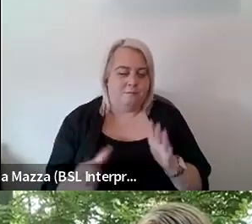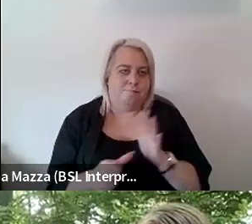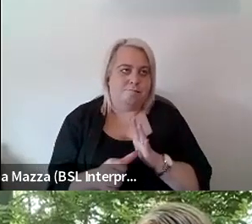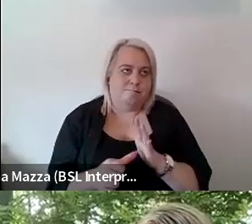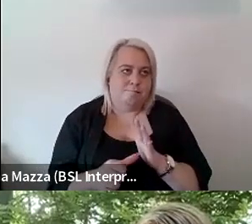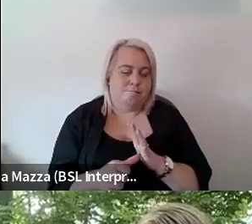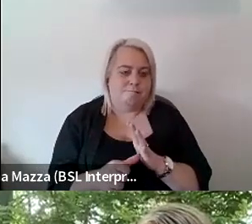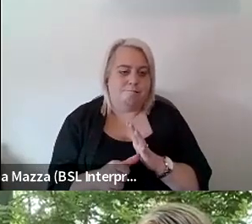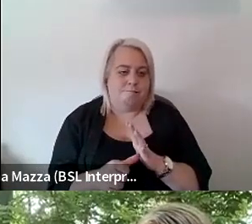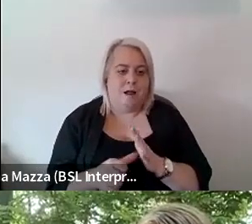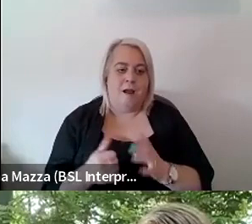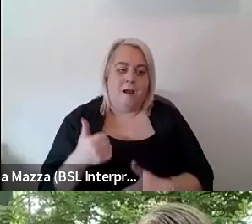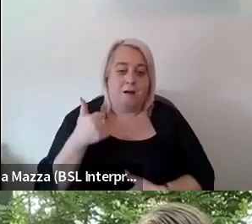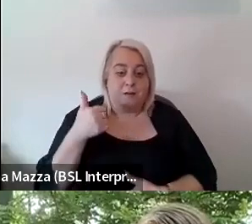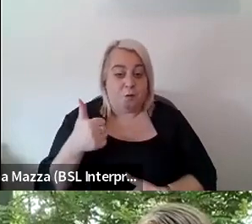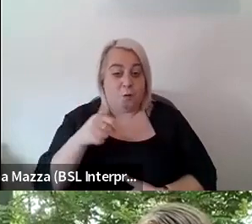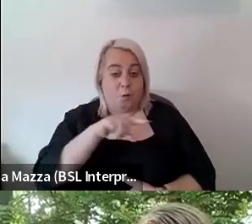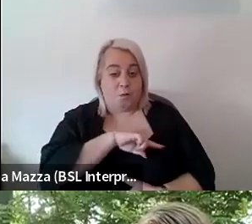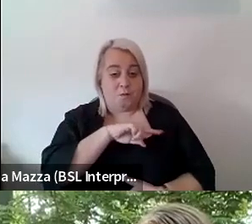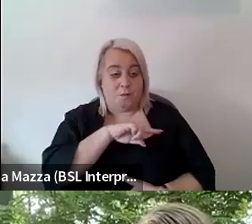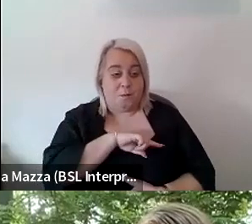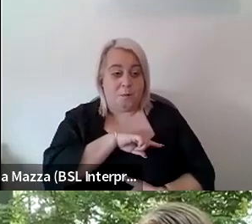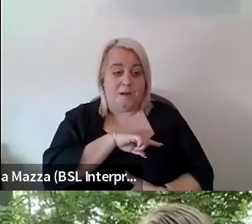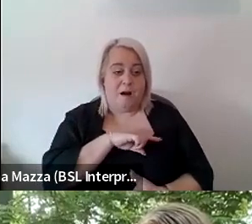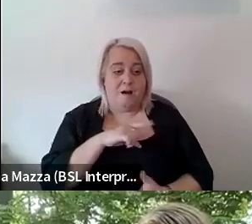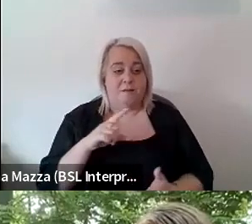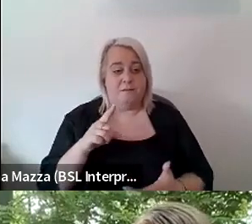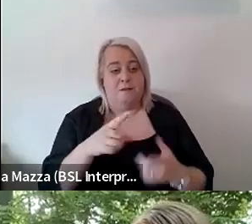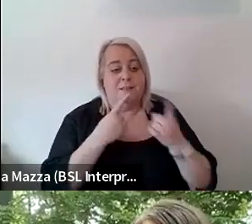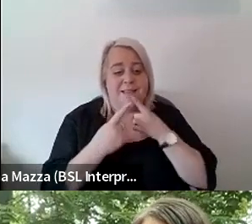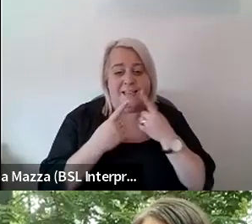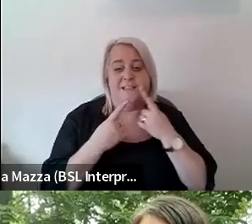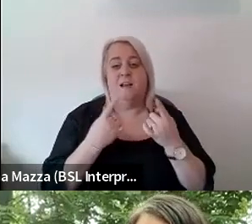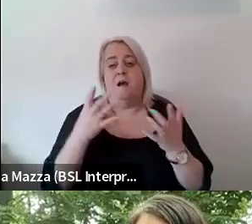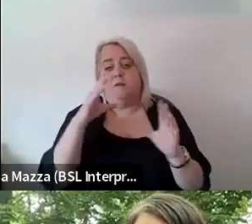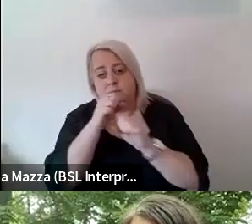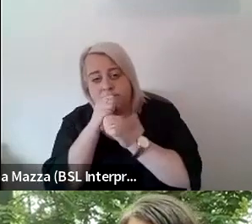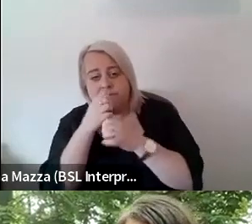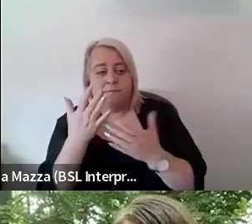know, for they're good from, I guess, perspective of being able to control your data when they're done well, but